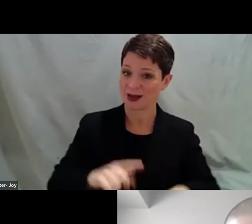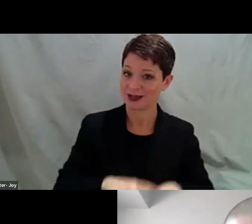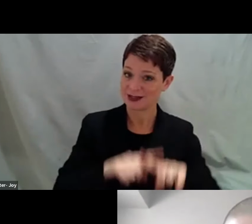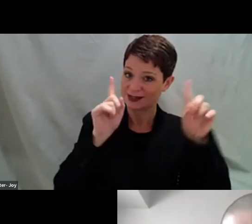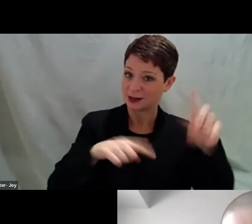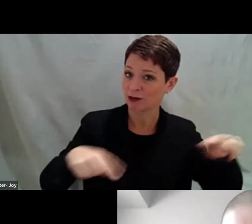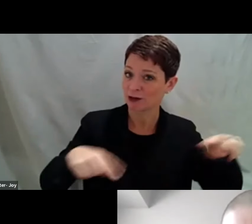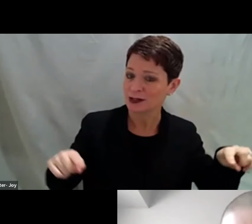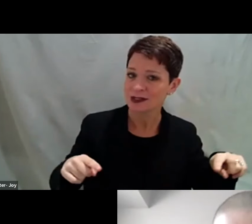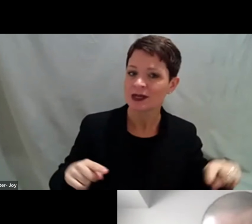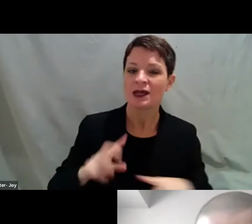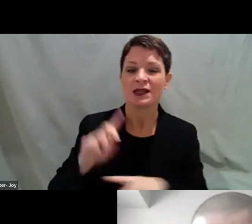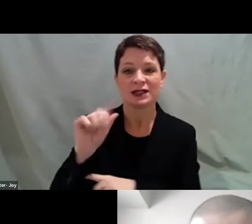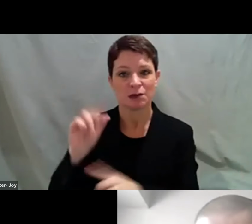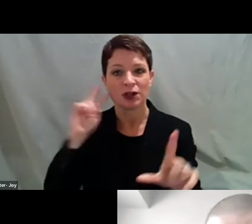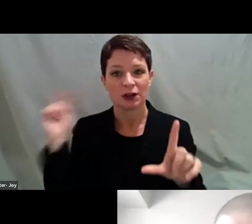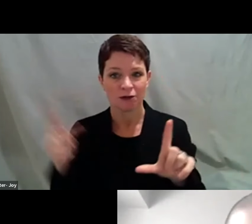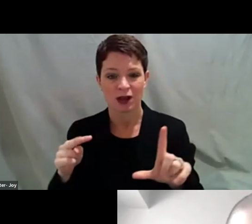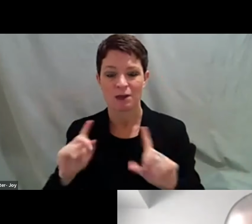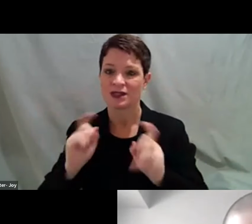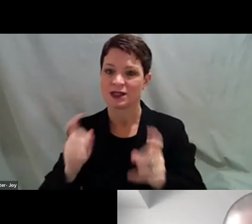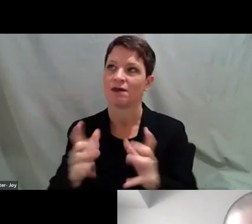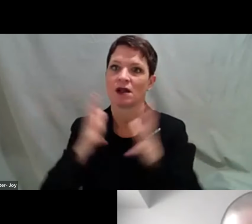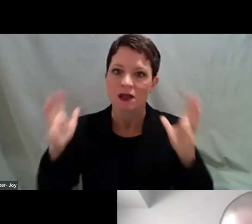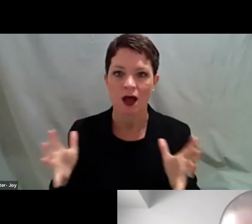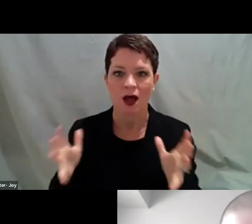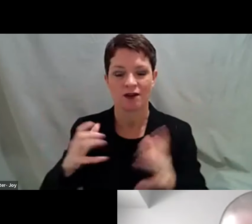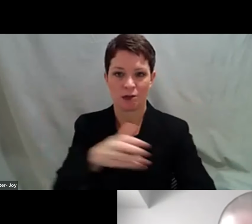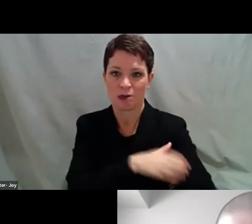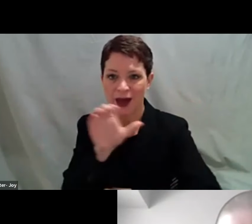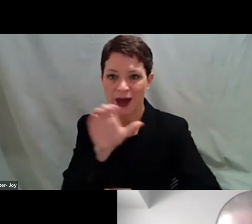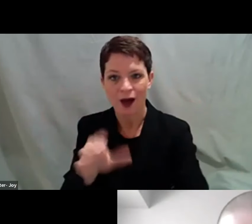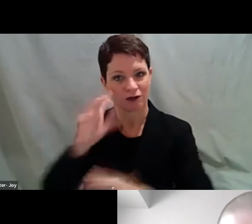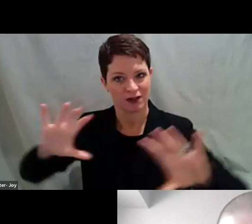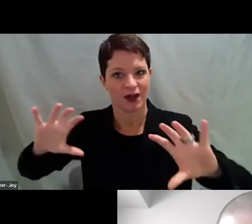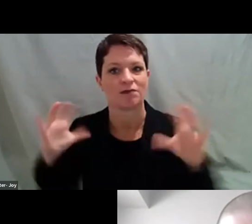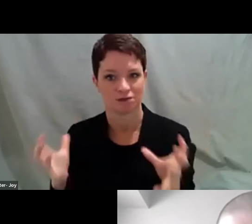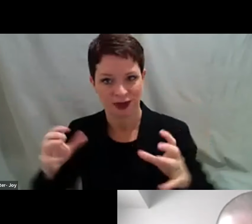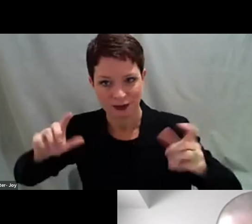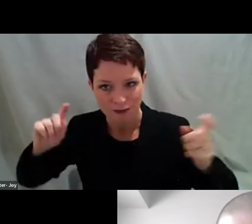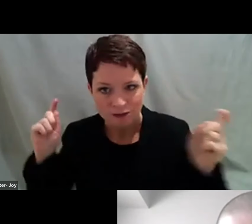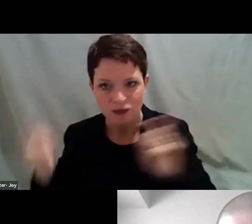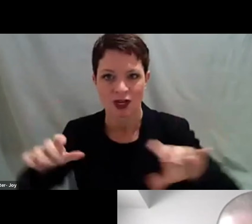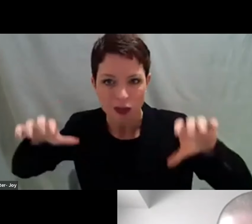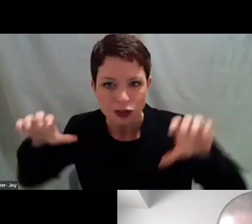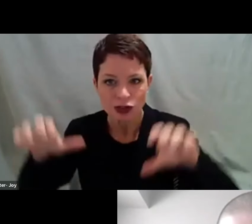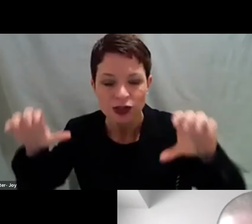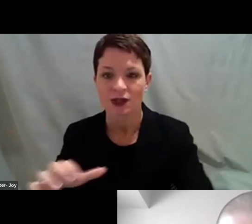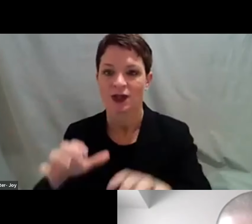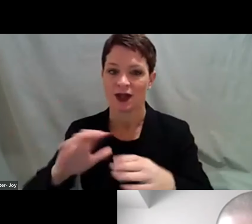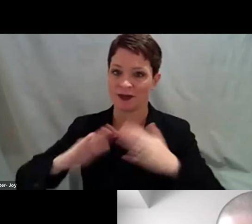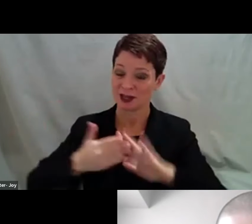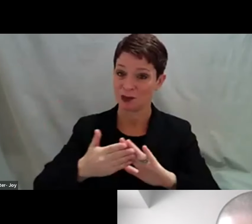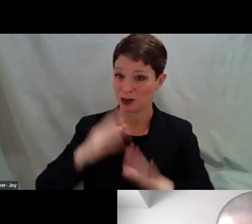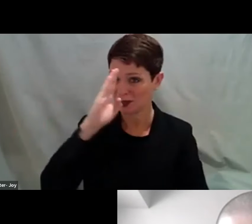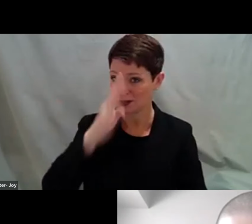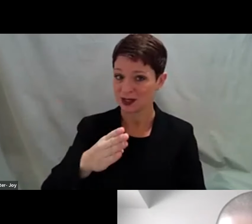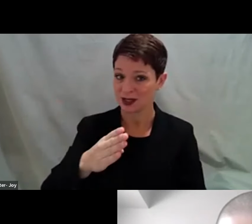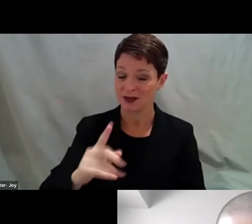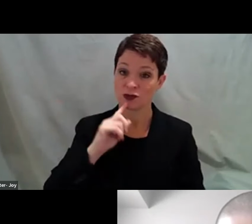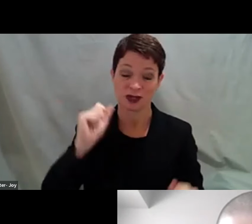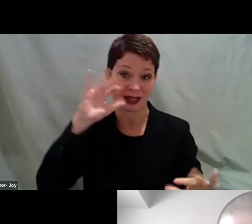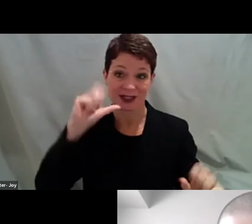that the disability frame has offered a tremendous amount of power to the movement and a sense of community that is, quite frankly,